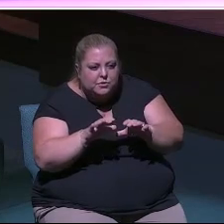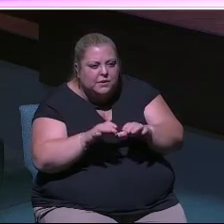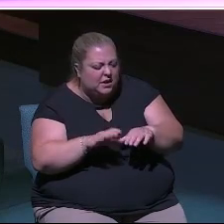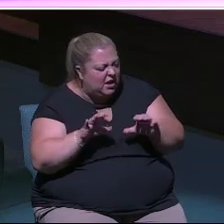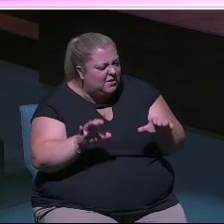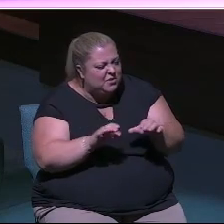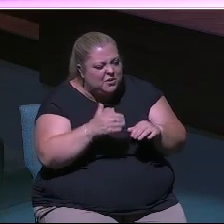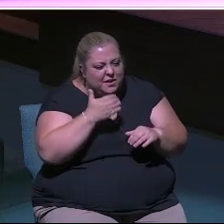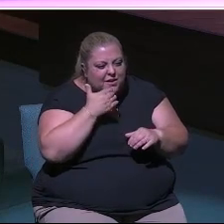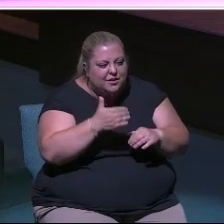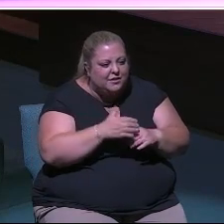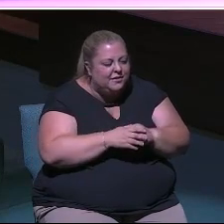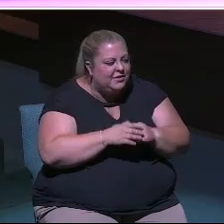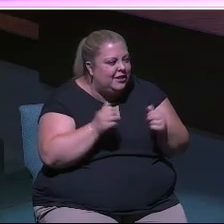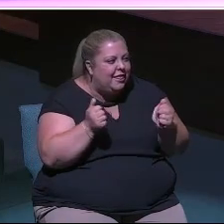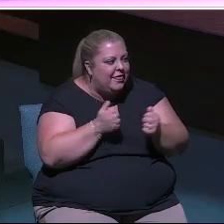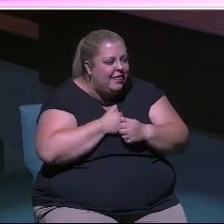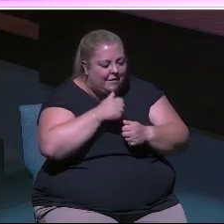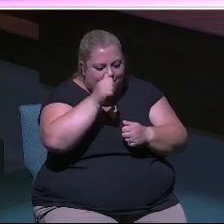Just love that man.